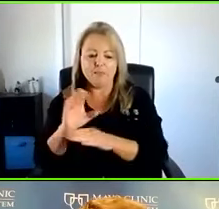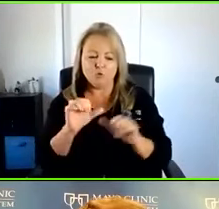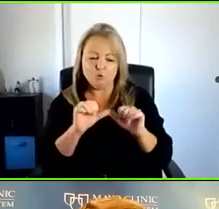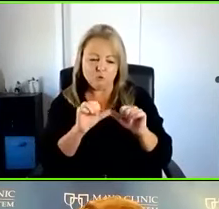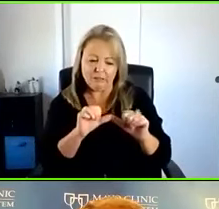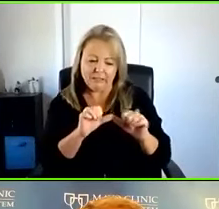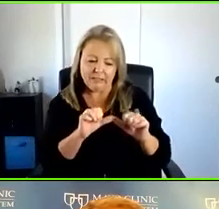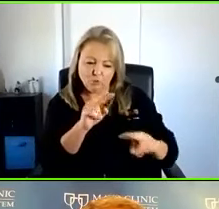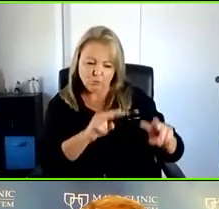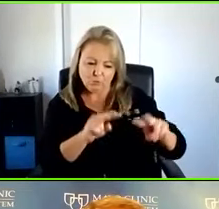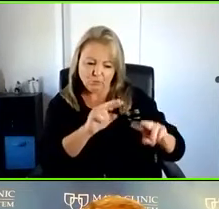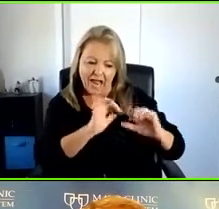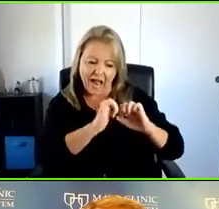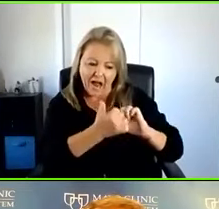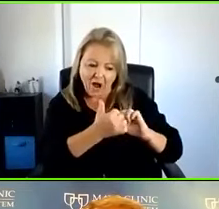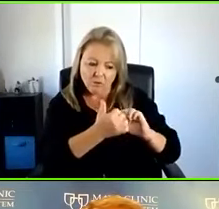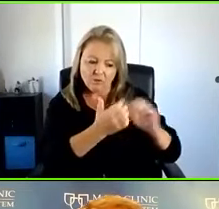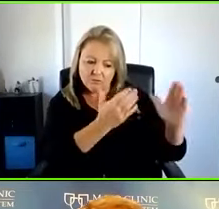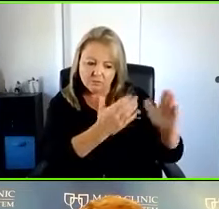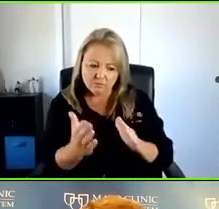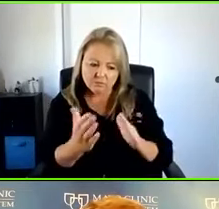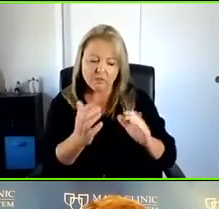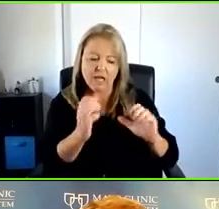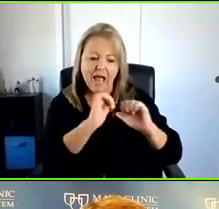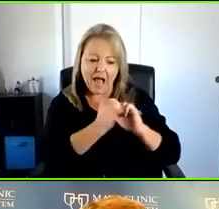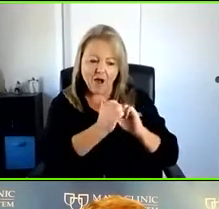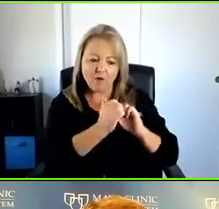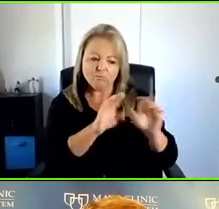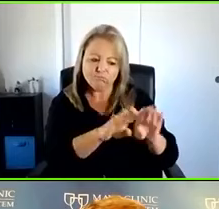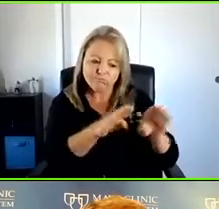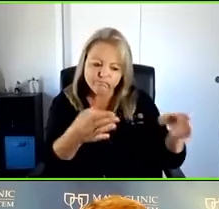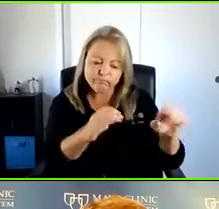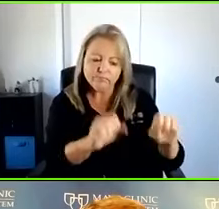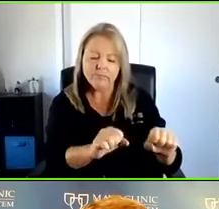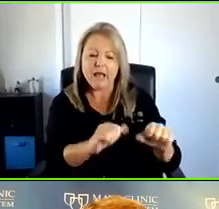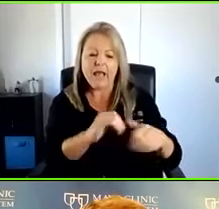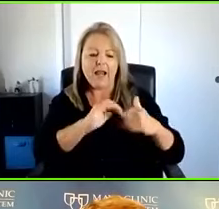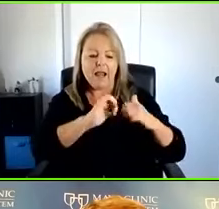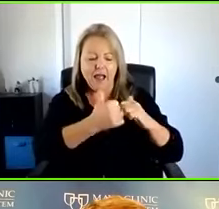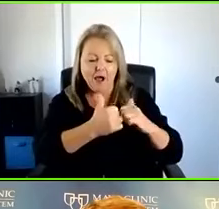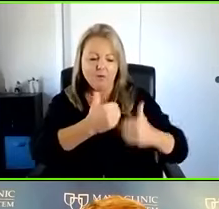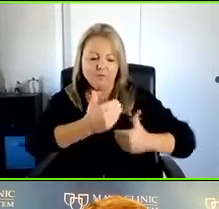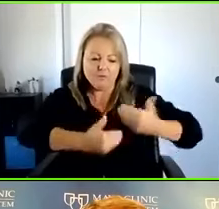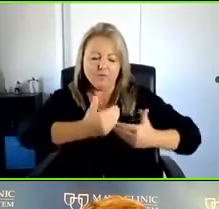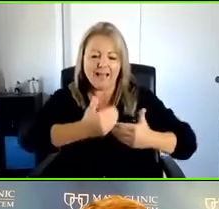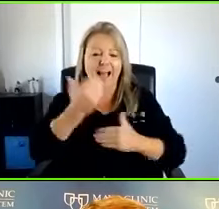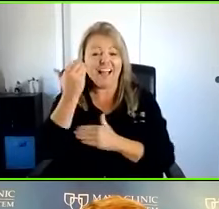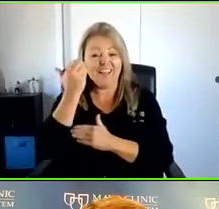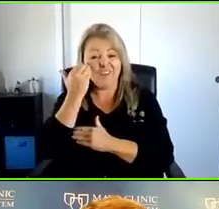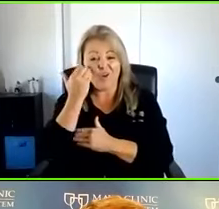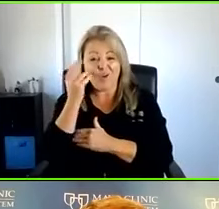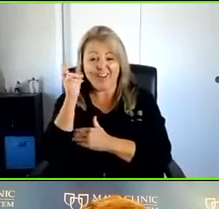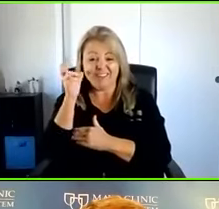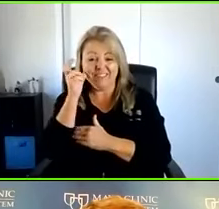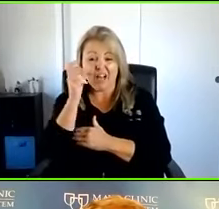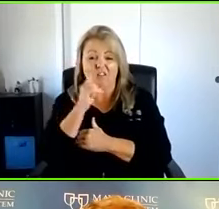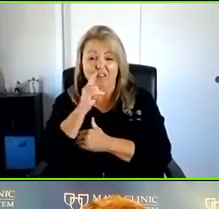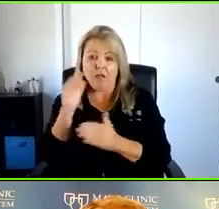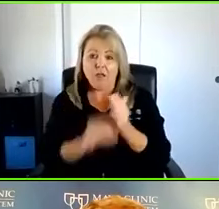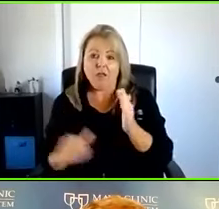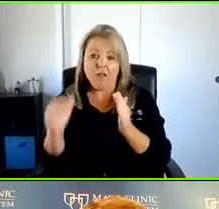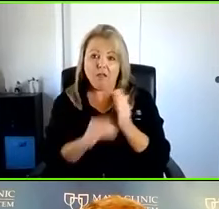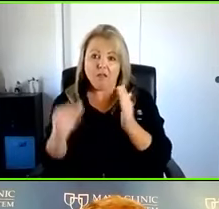reevaluate their operating plans and take steps forward. So I know I sound a little bit like a broken record when we say that, or